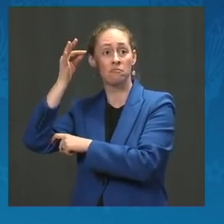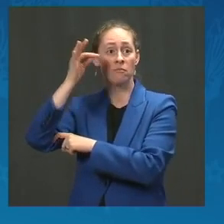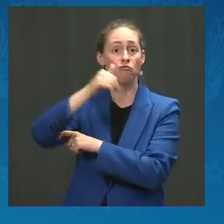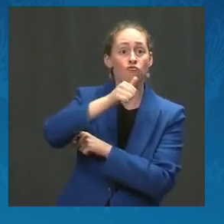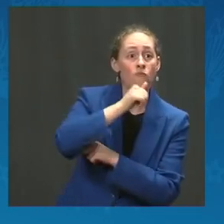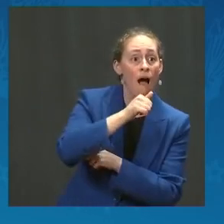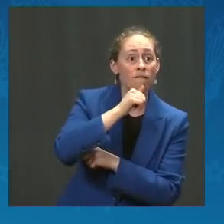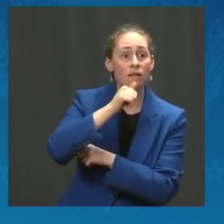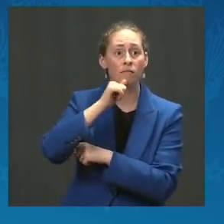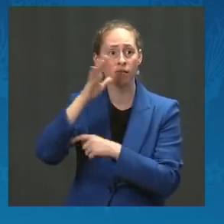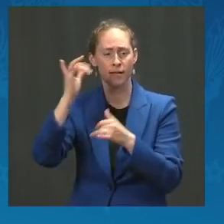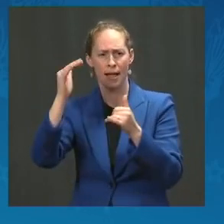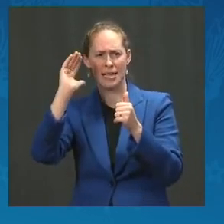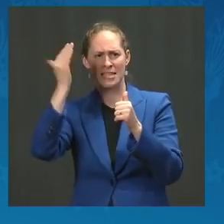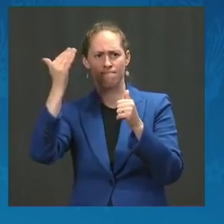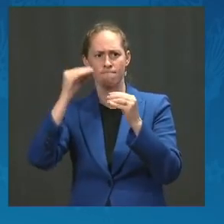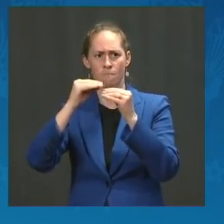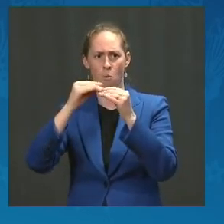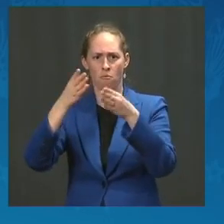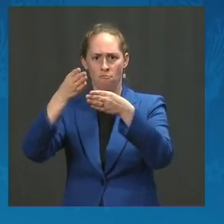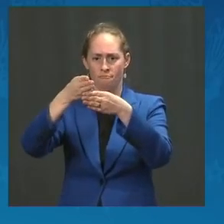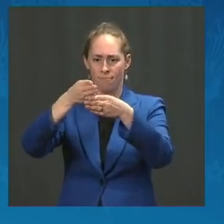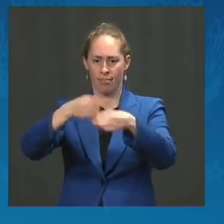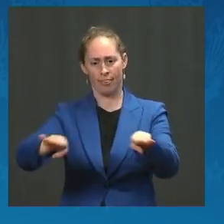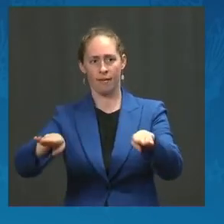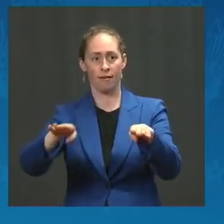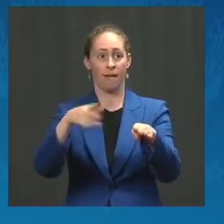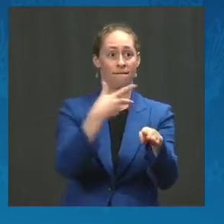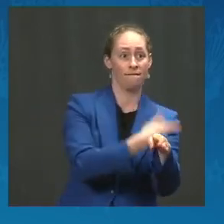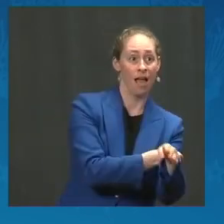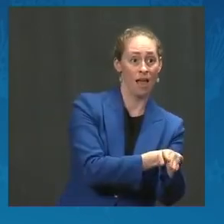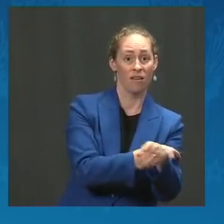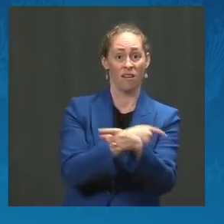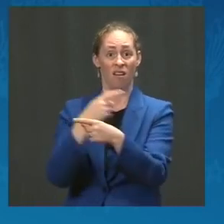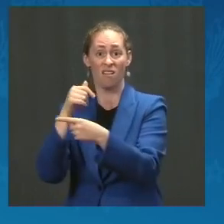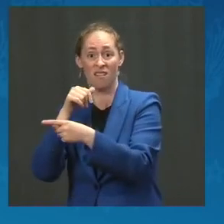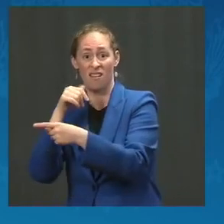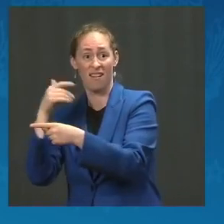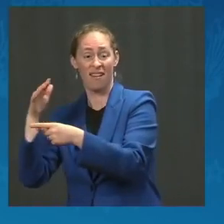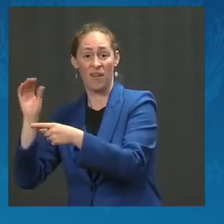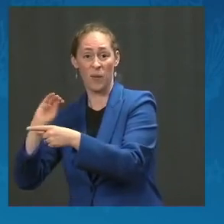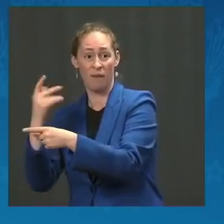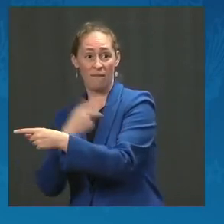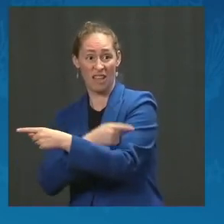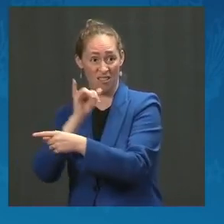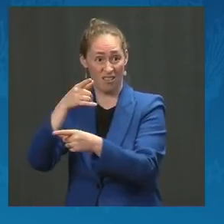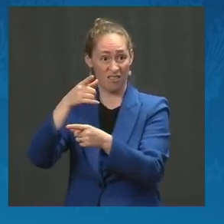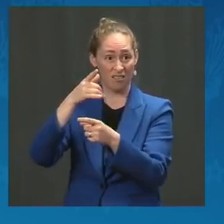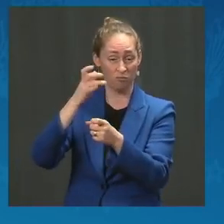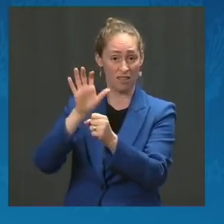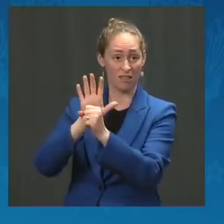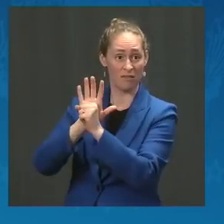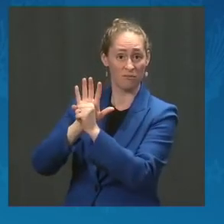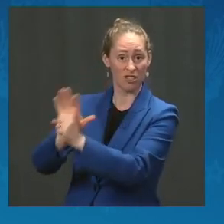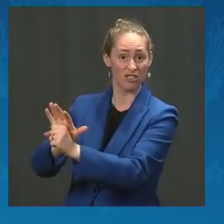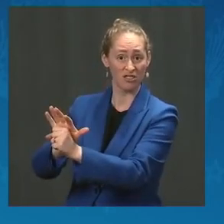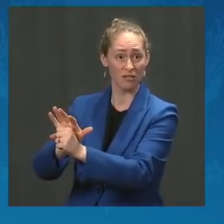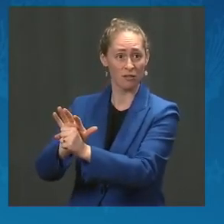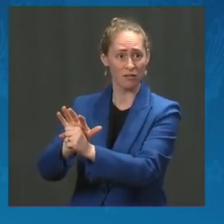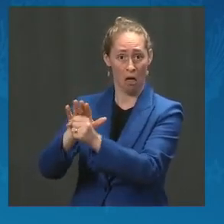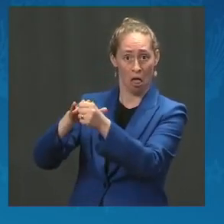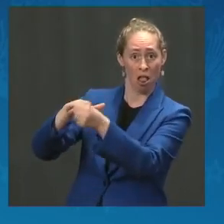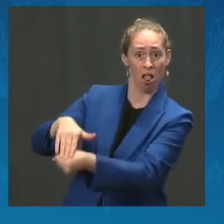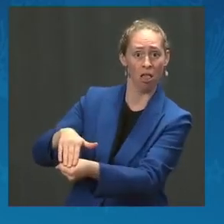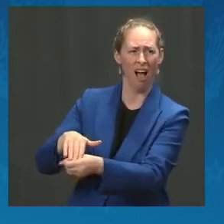a pressure you're trying to harness now? Well, no, I'm not. Look, what I'm trying to do is keep people safe. I mean that